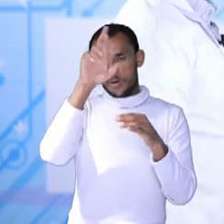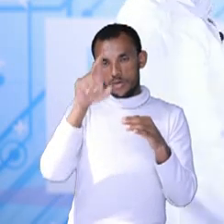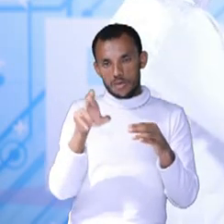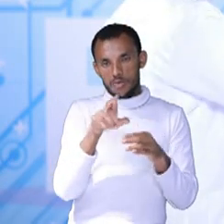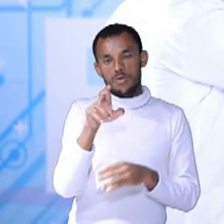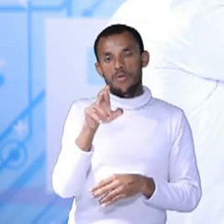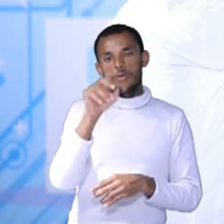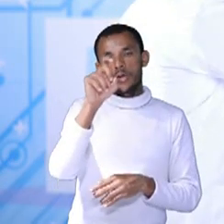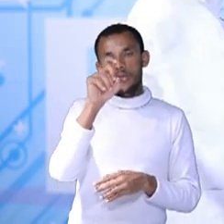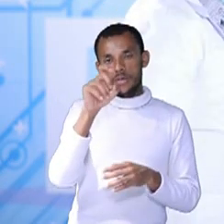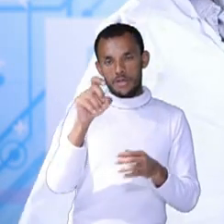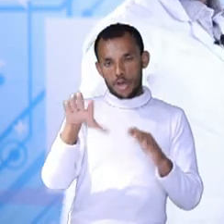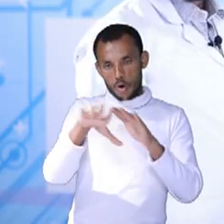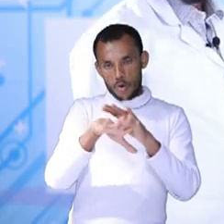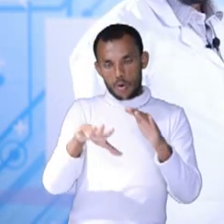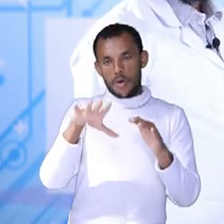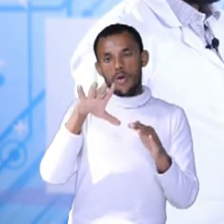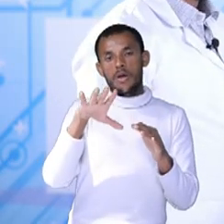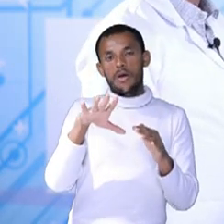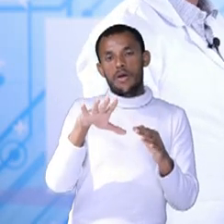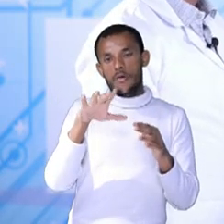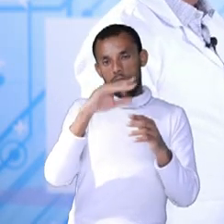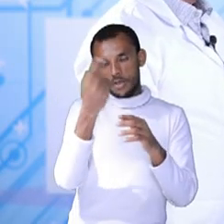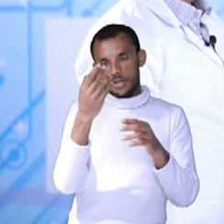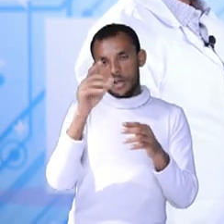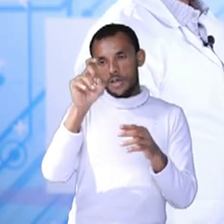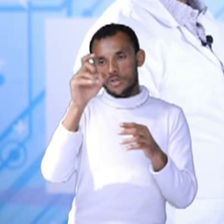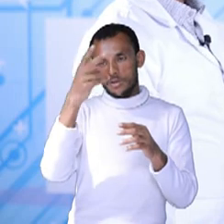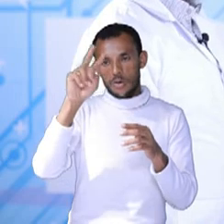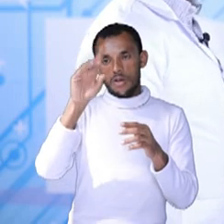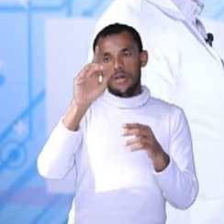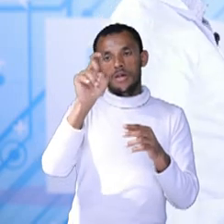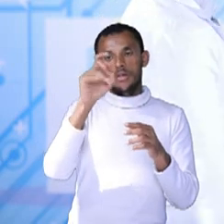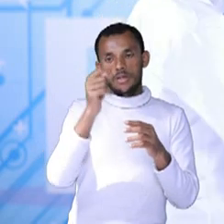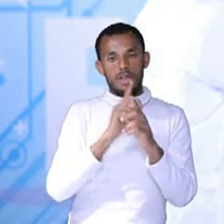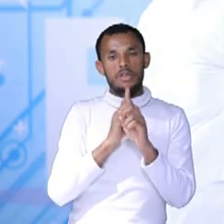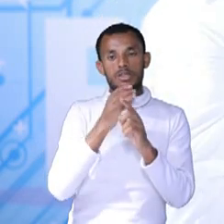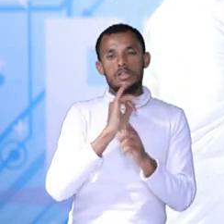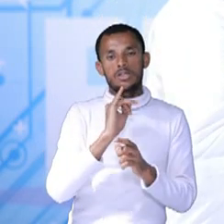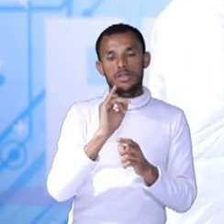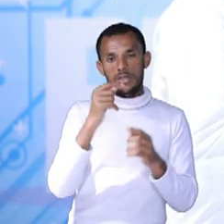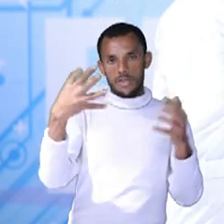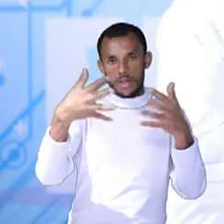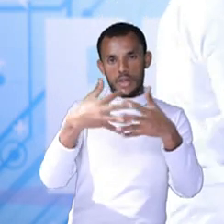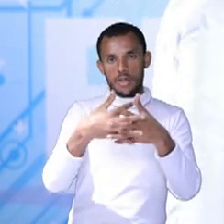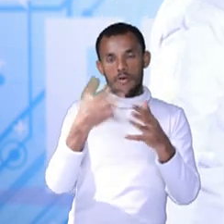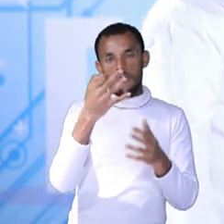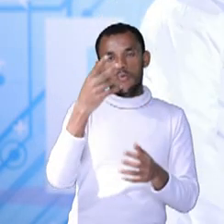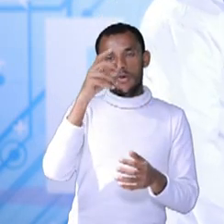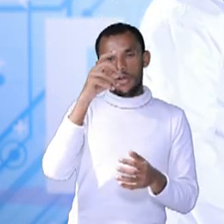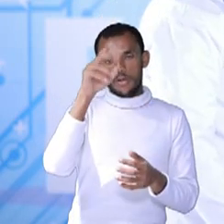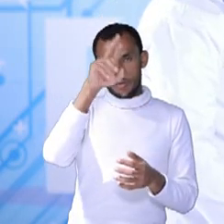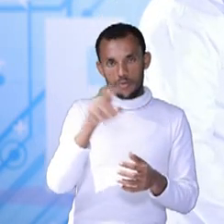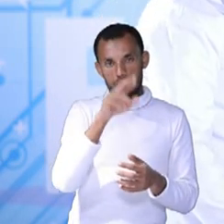x minus the lower function is x squared dx. So the answer will be the integration of square root